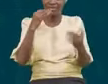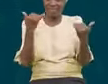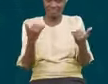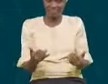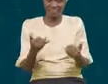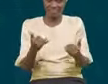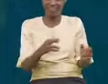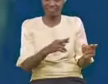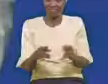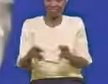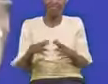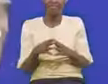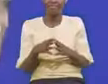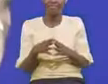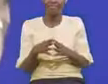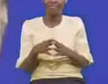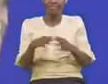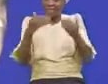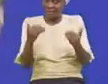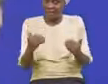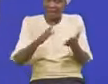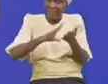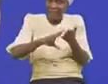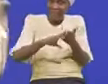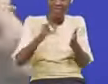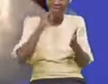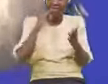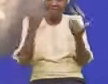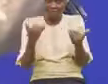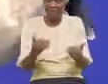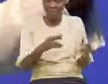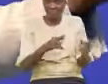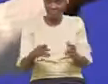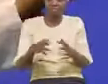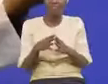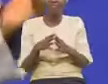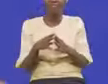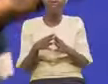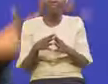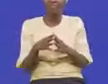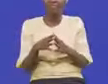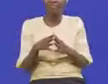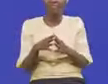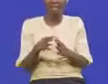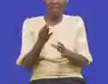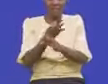Azwa de de kwa elina mesiame. Nouvan chocho ke elina mesiame.